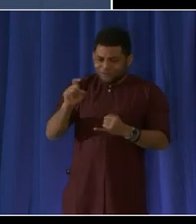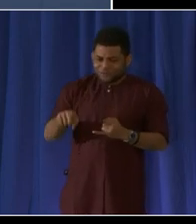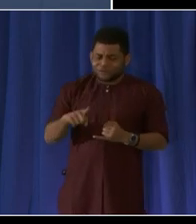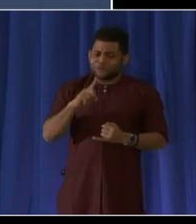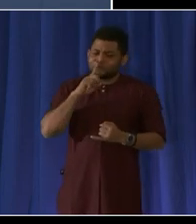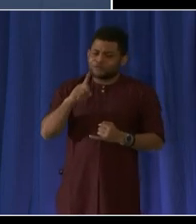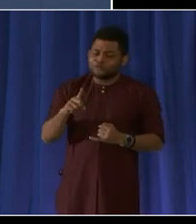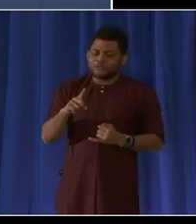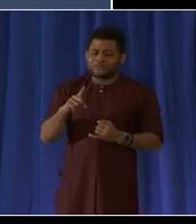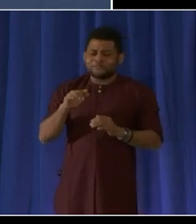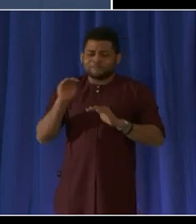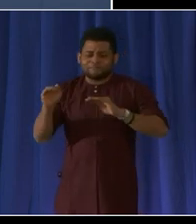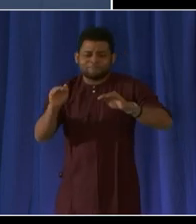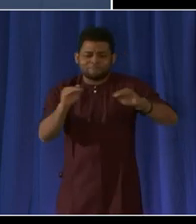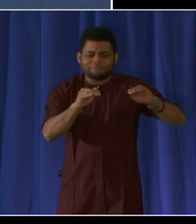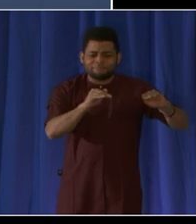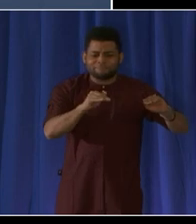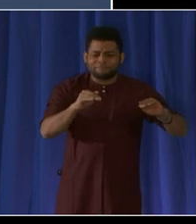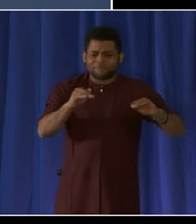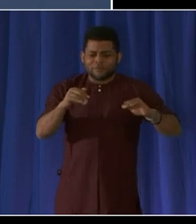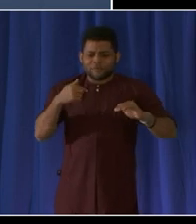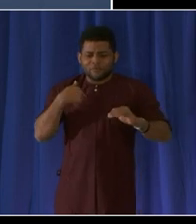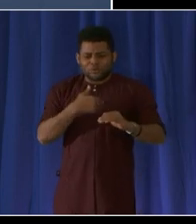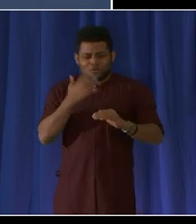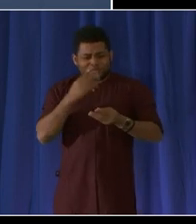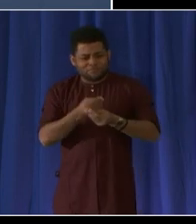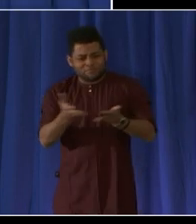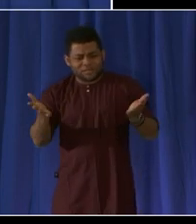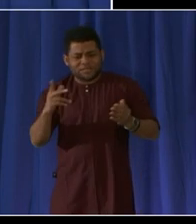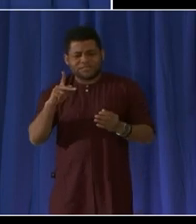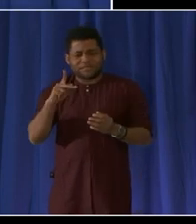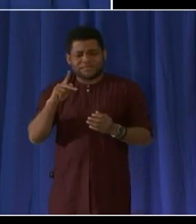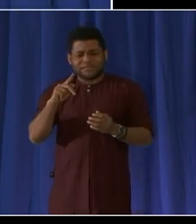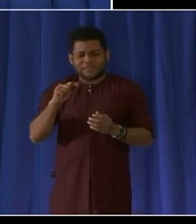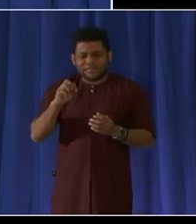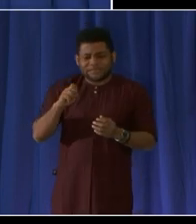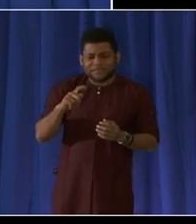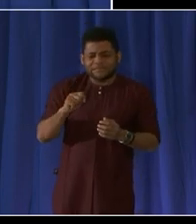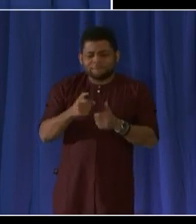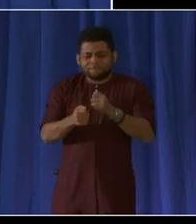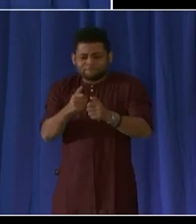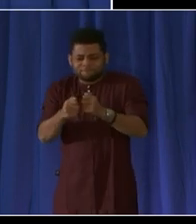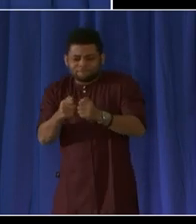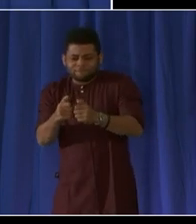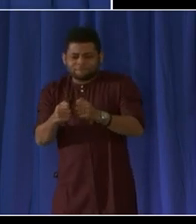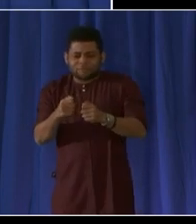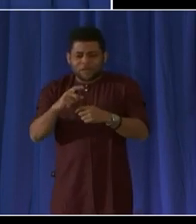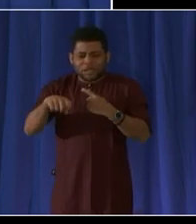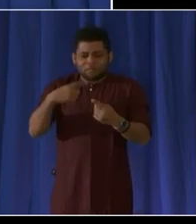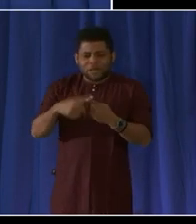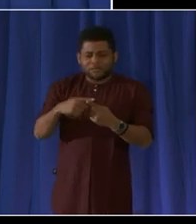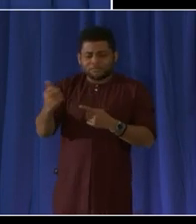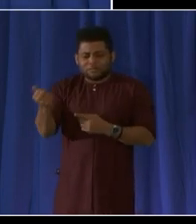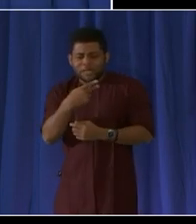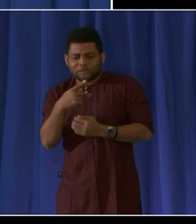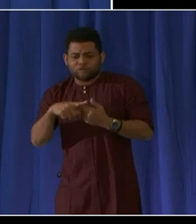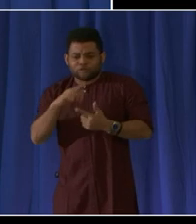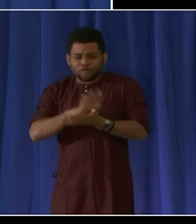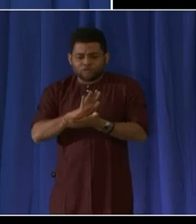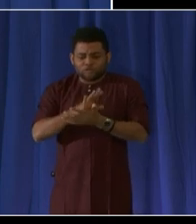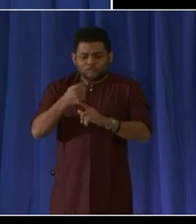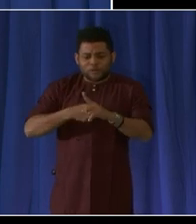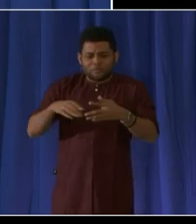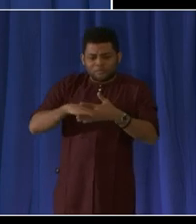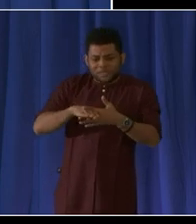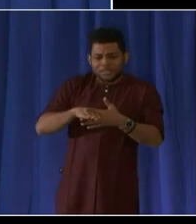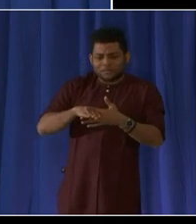reminder. As Ms. Jennings highlighted, we'll send some text reminders out to families about our tested return on February break.